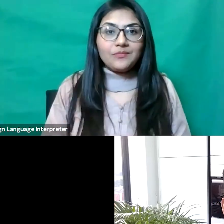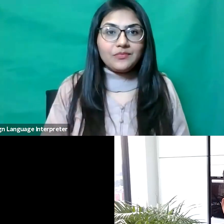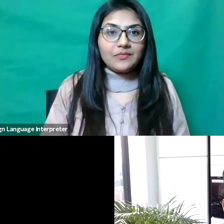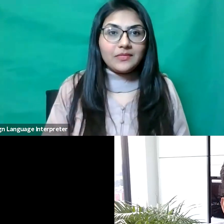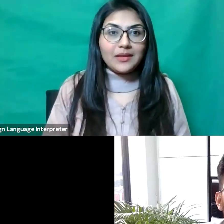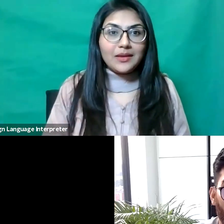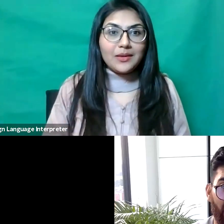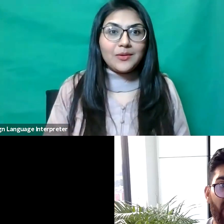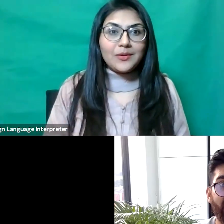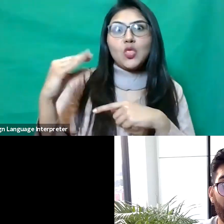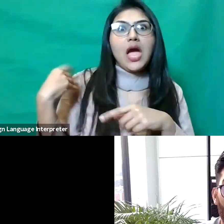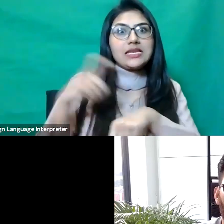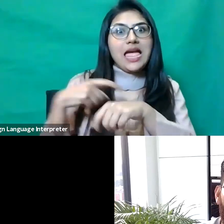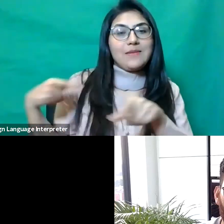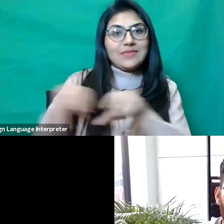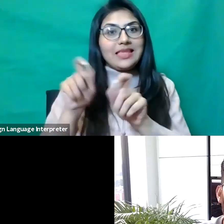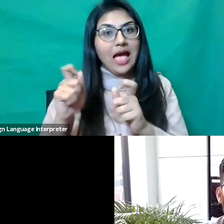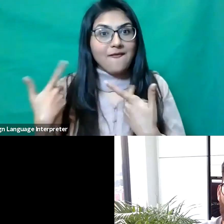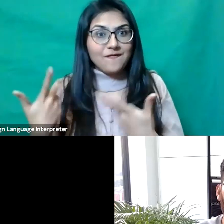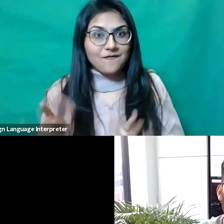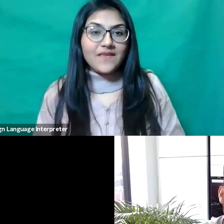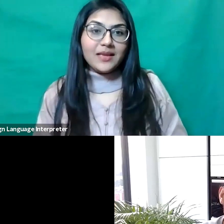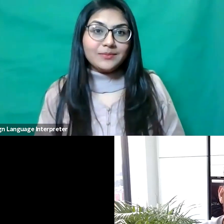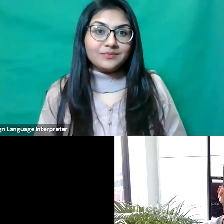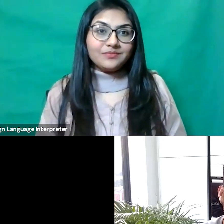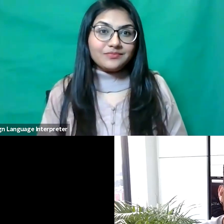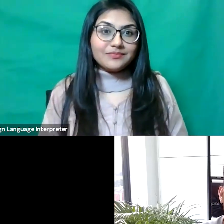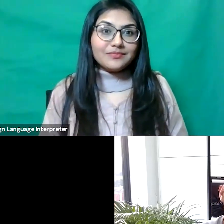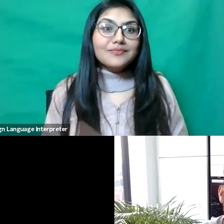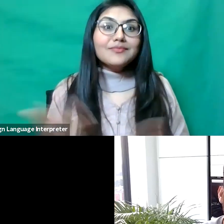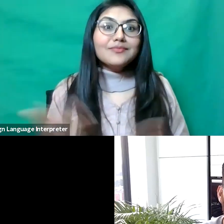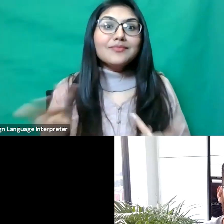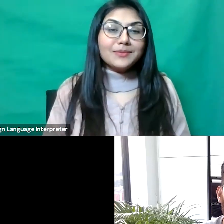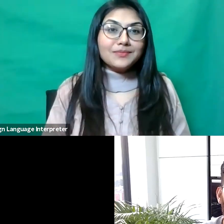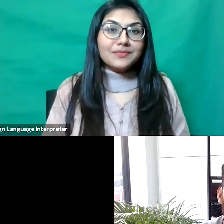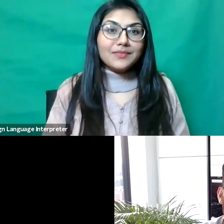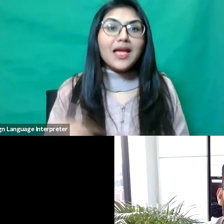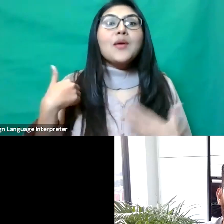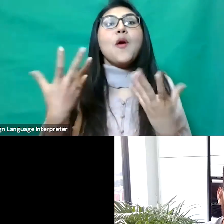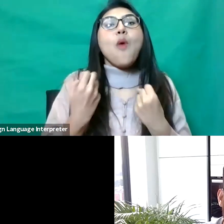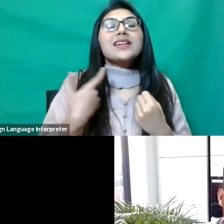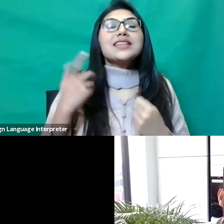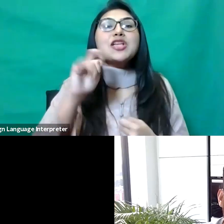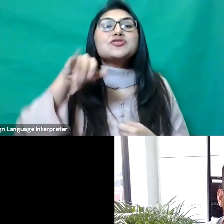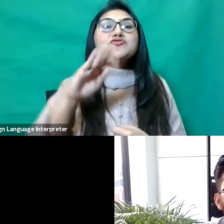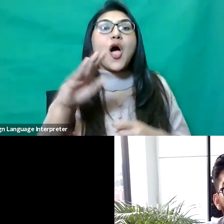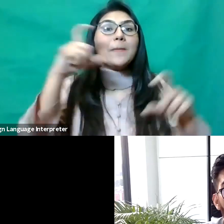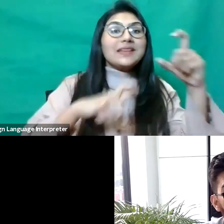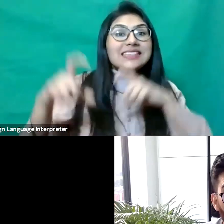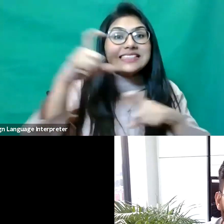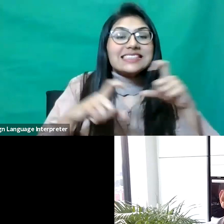weeks now. But last year, because I graduated in financial product designer in